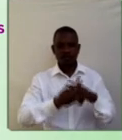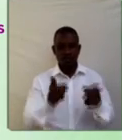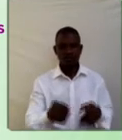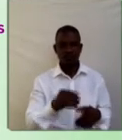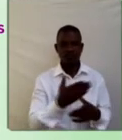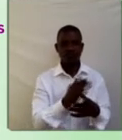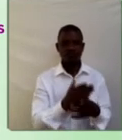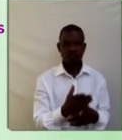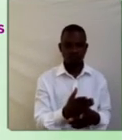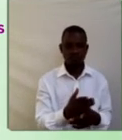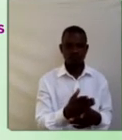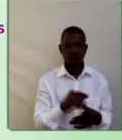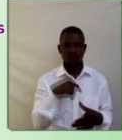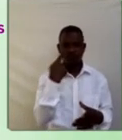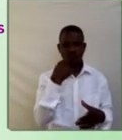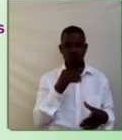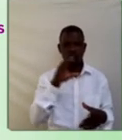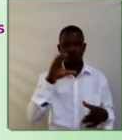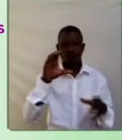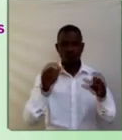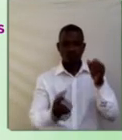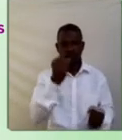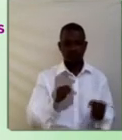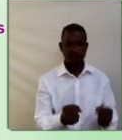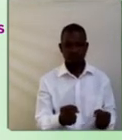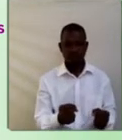Differentiate between whose car,